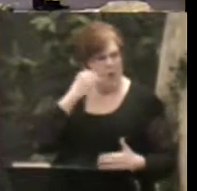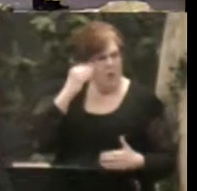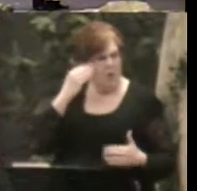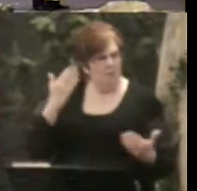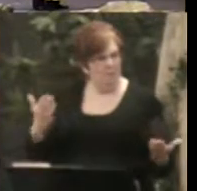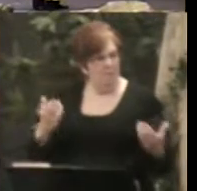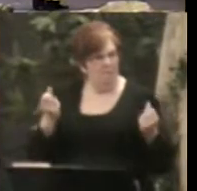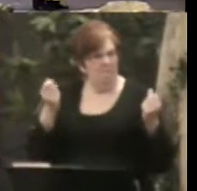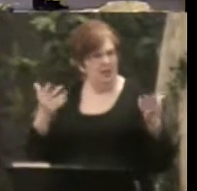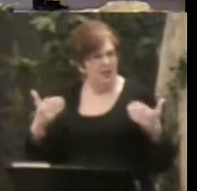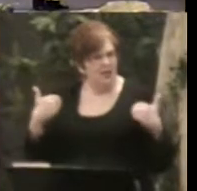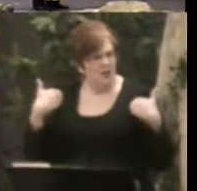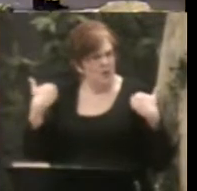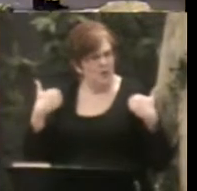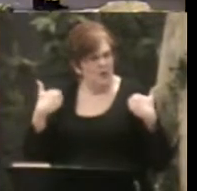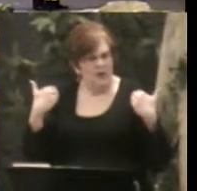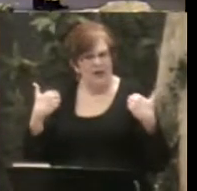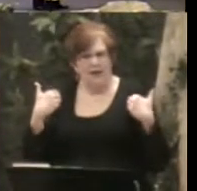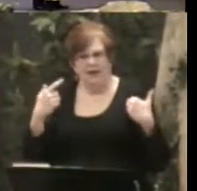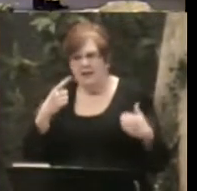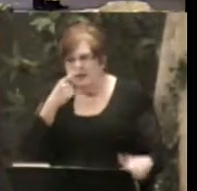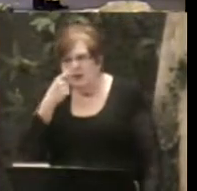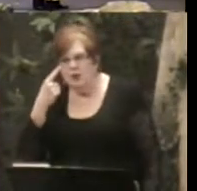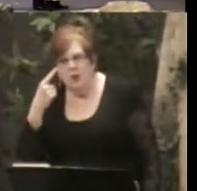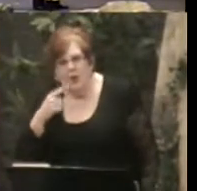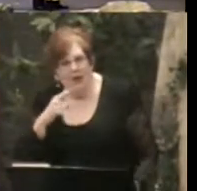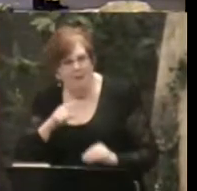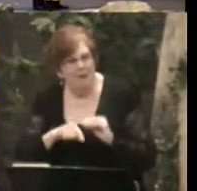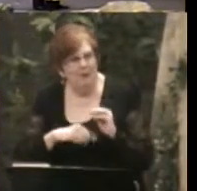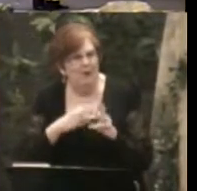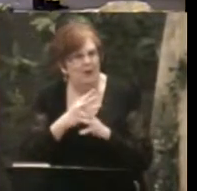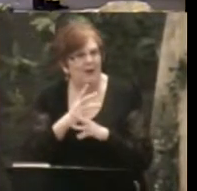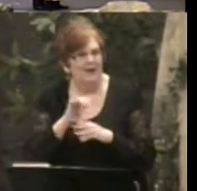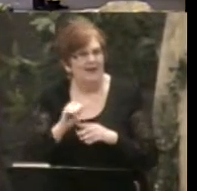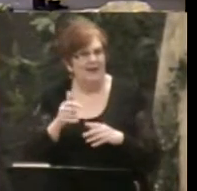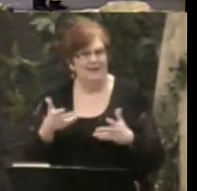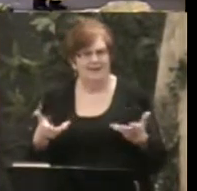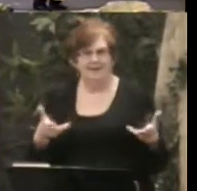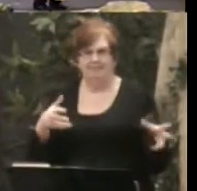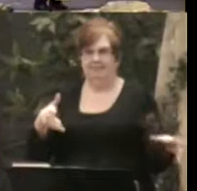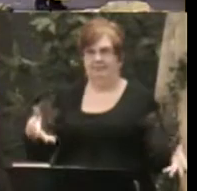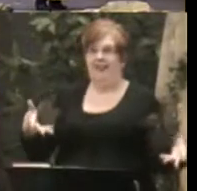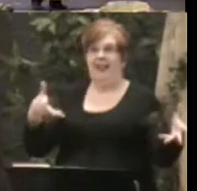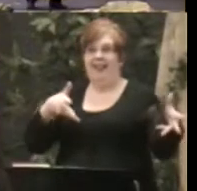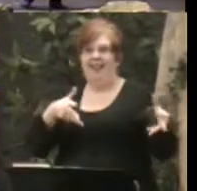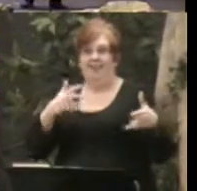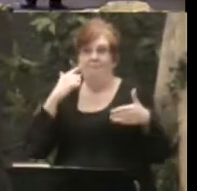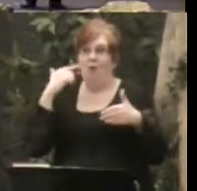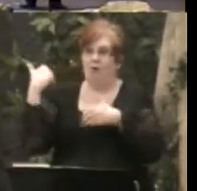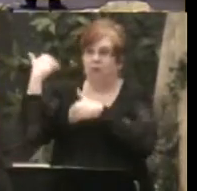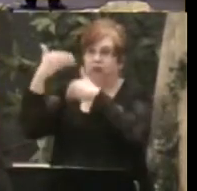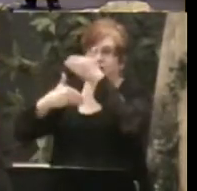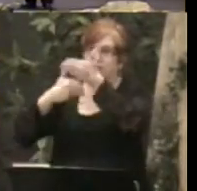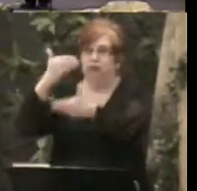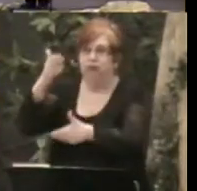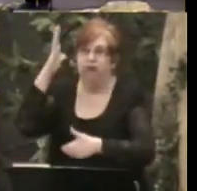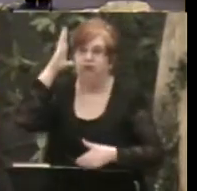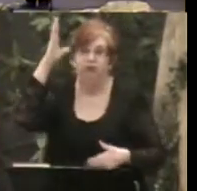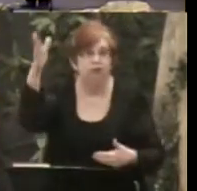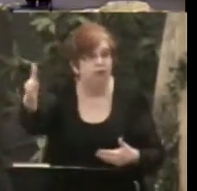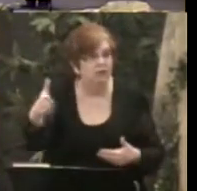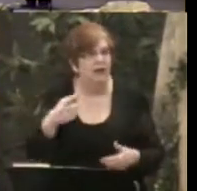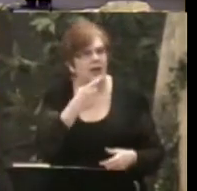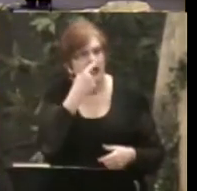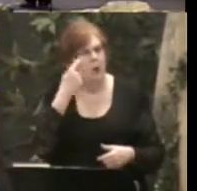youth? Don't you care about the world that you are leaving to your children and your grandchildren? Don't